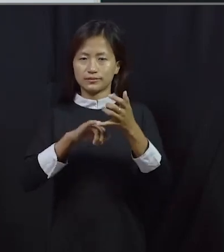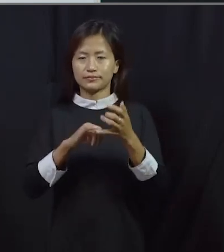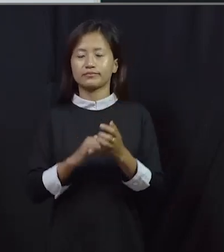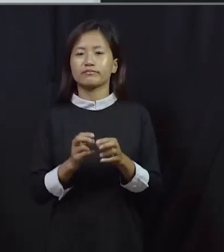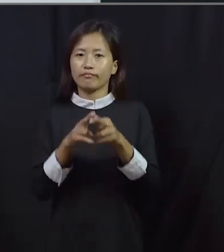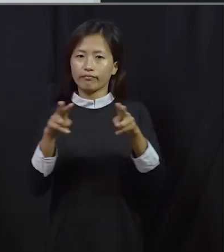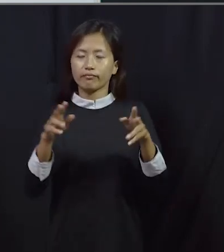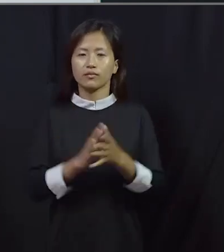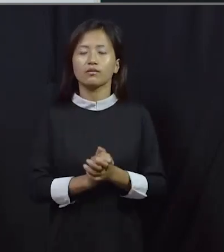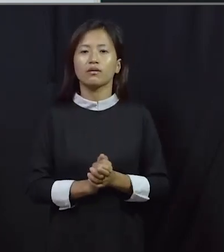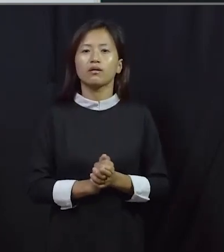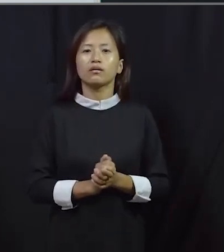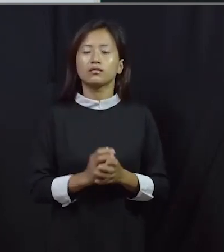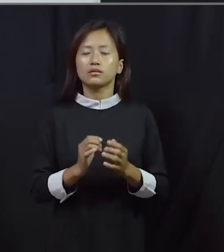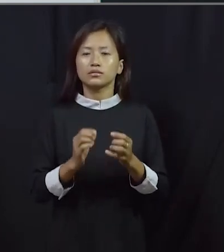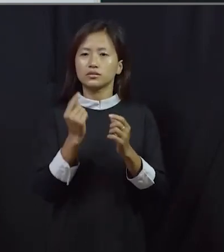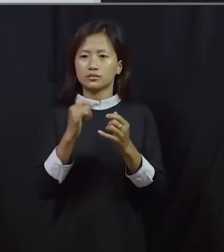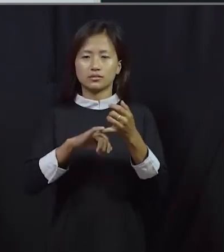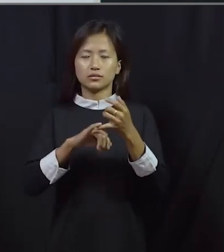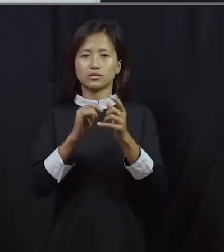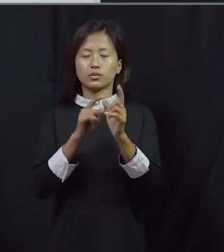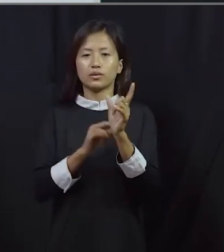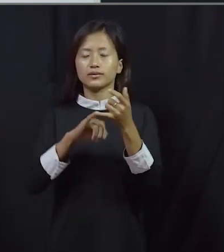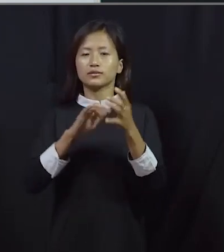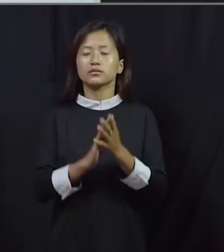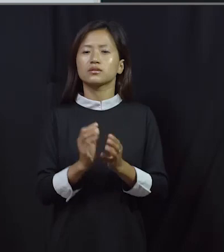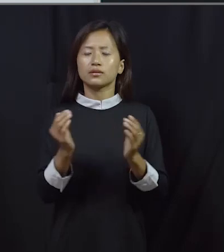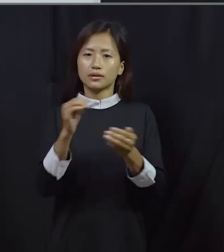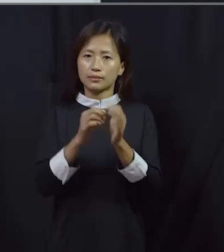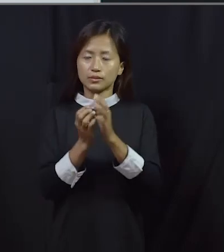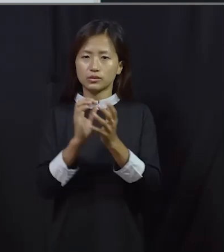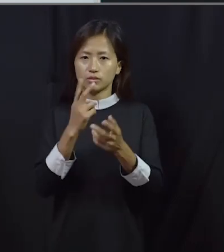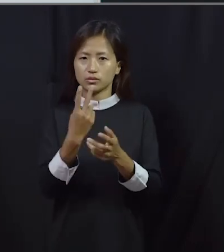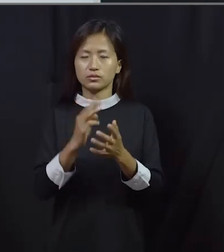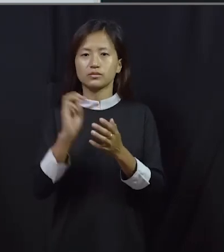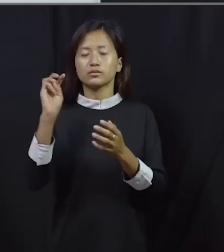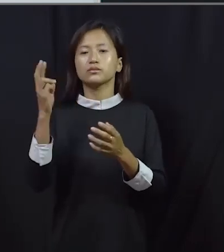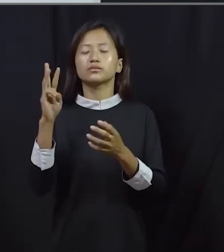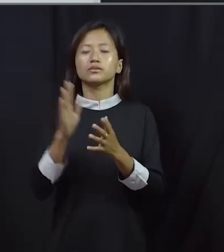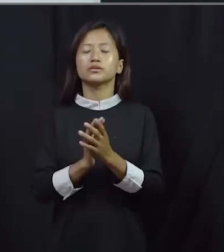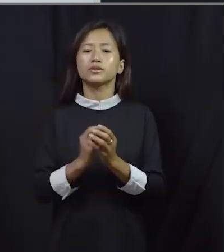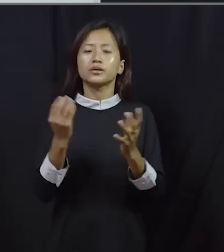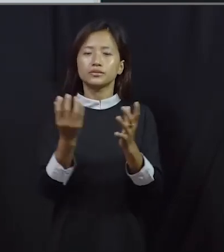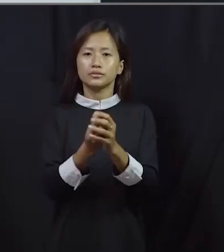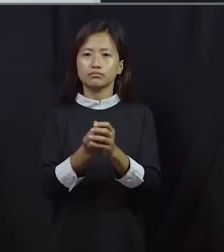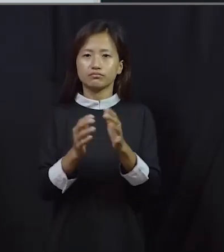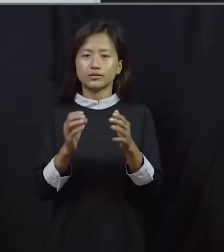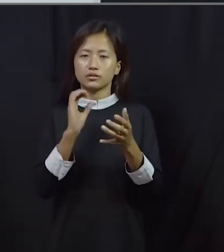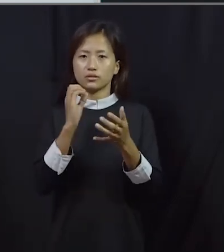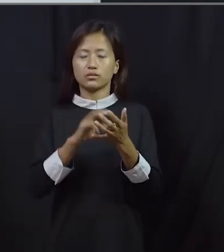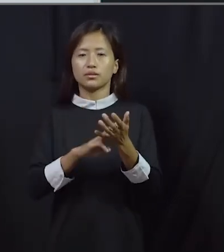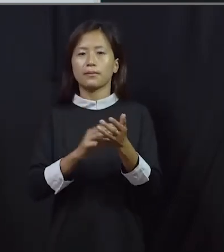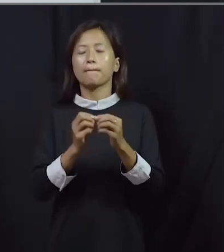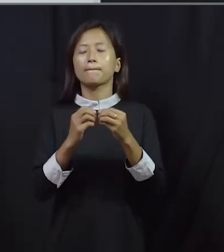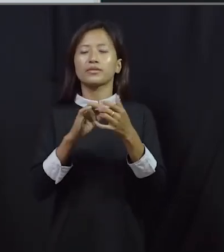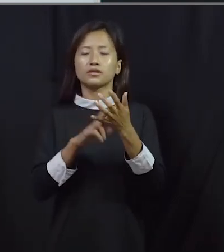units. System of units means combination of 2 or 3 units, or it may be more than 2 or 3. Okay, this is the combination of units is called the